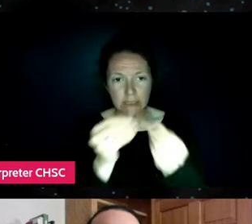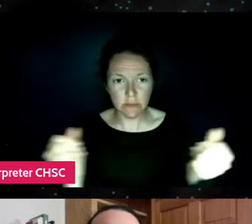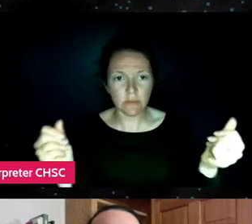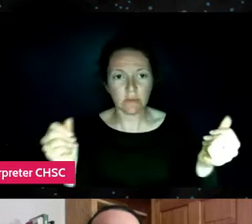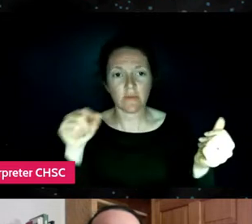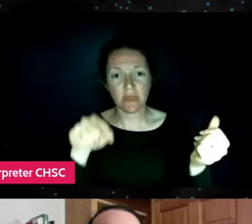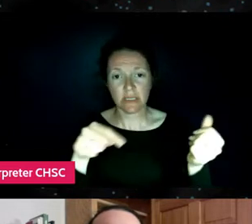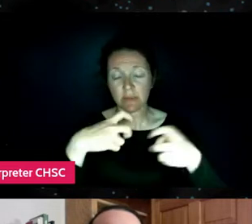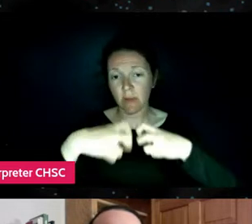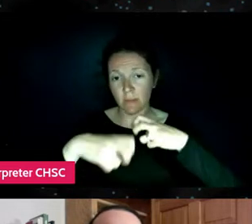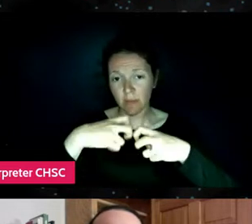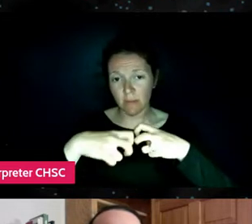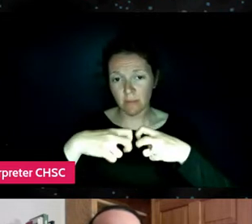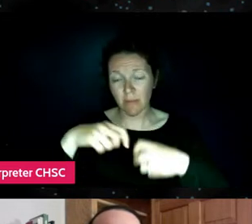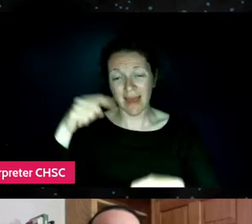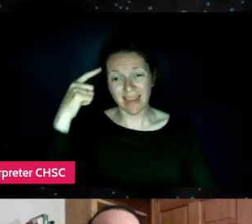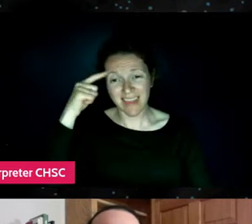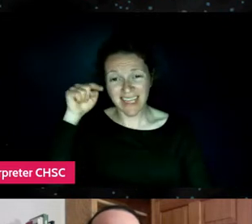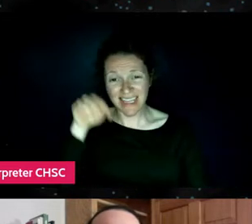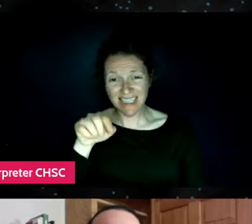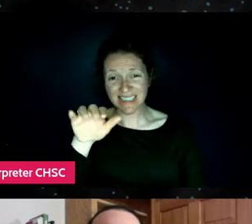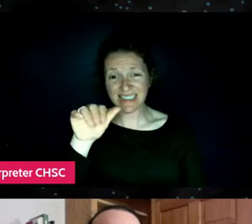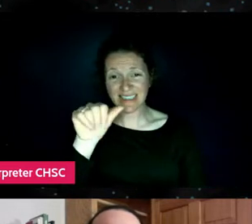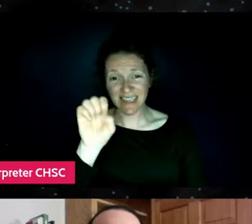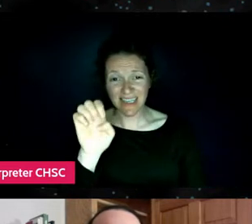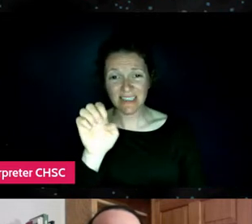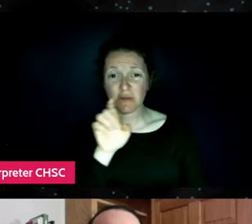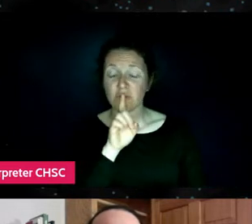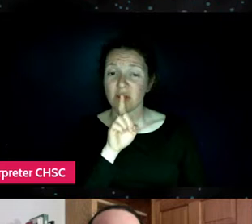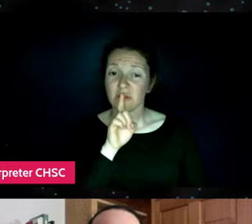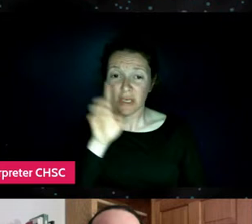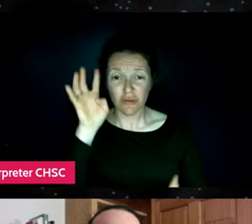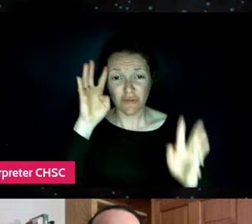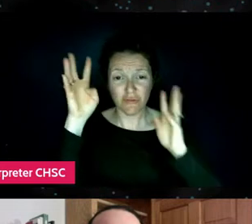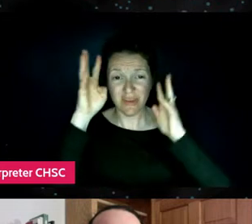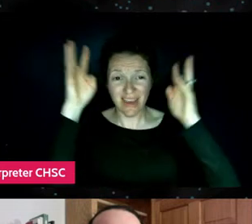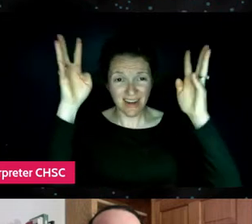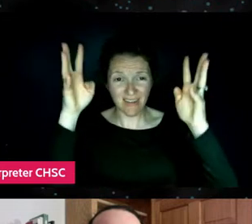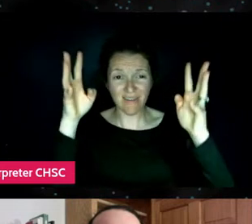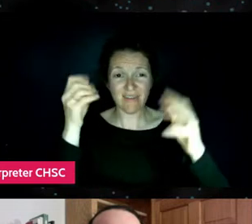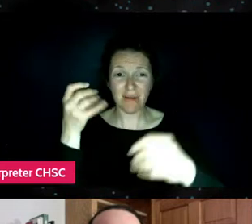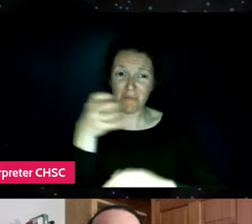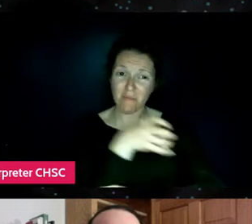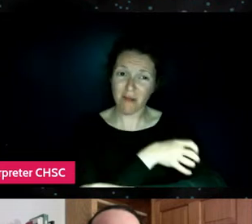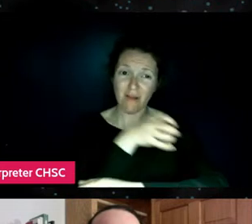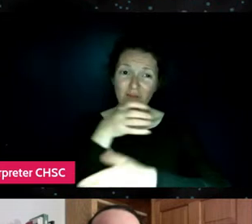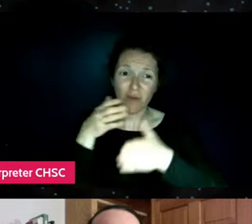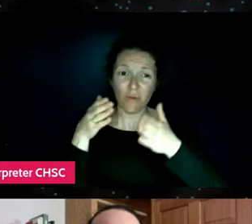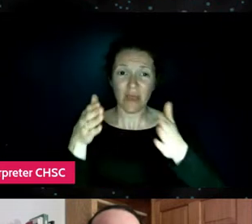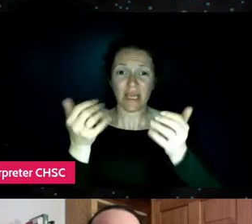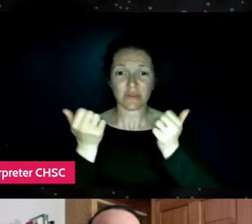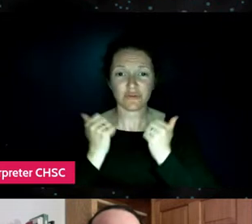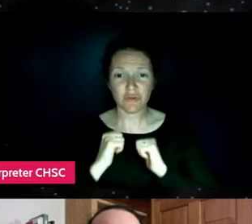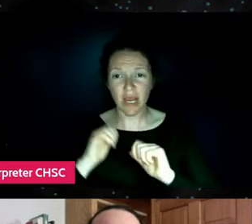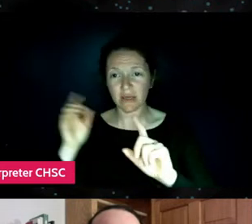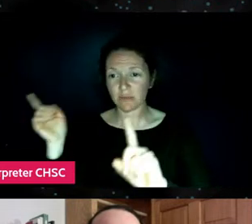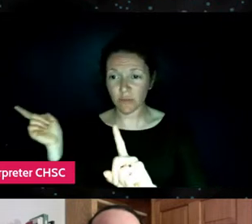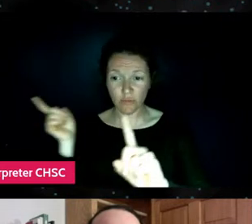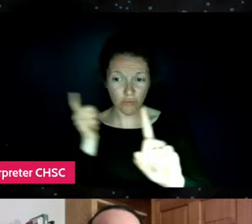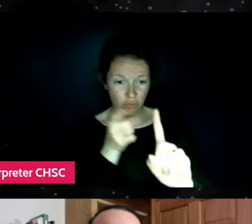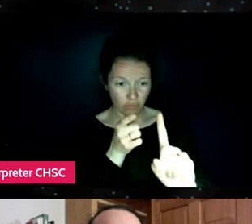problem. And I think that this case really is a very creative and powerful way to try and move in that direction.